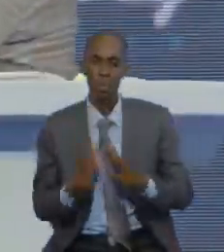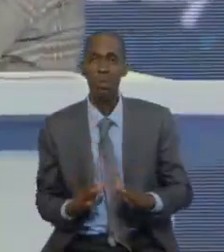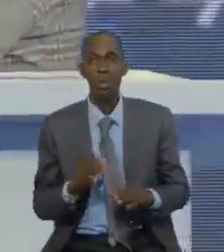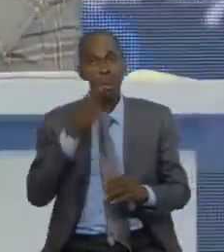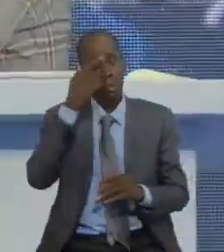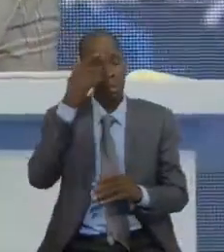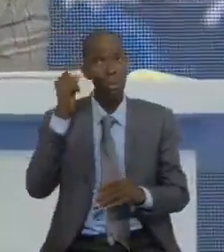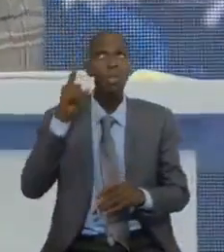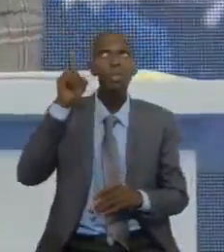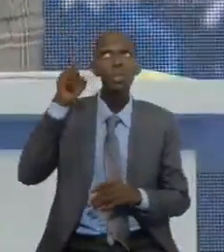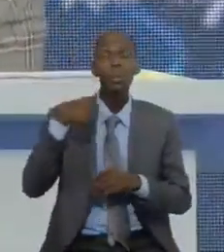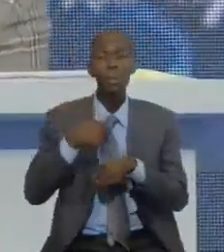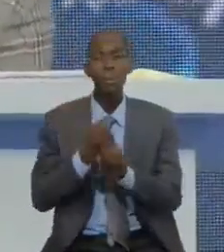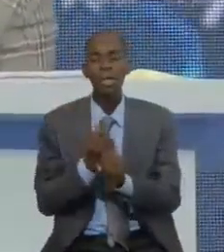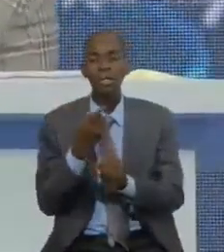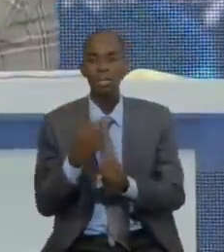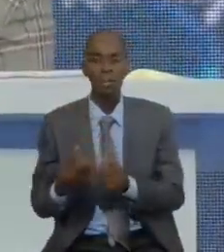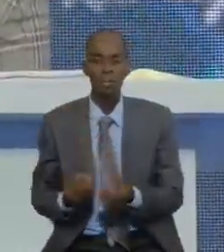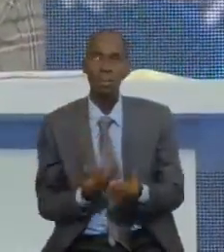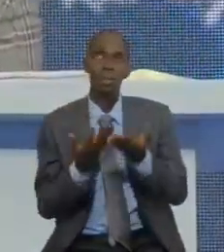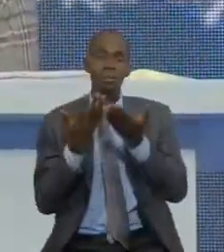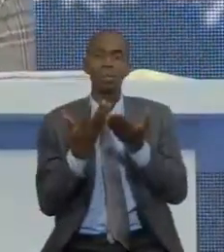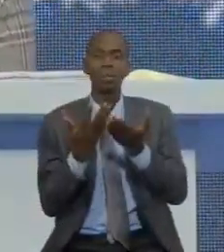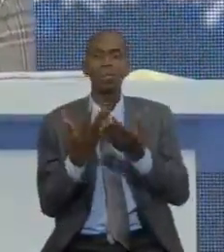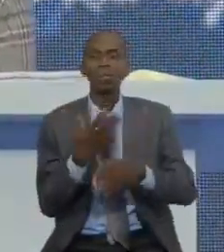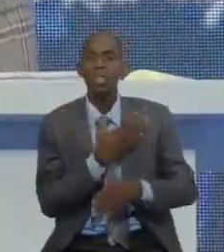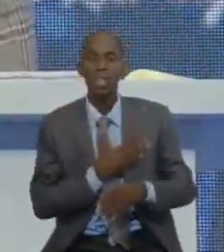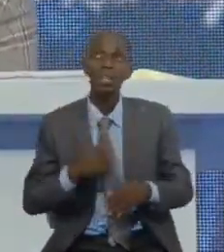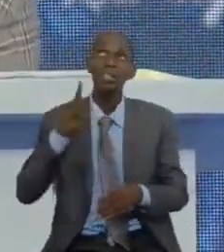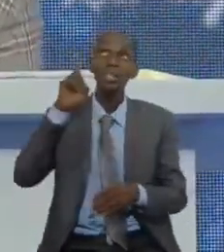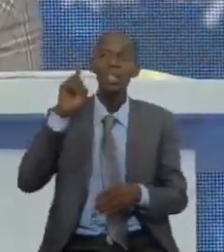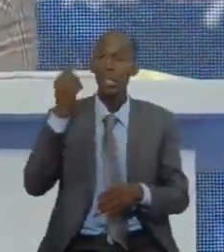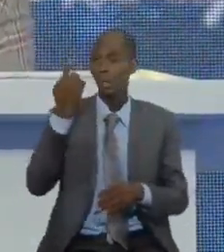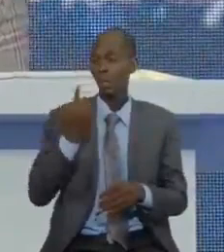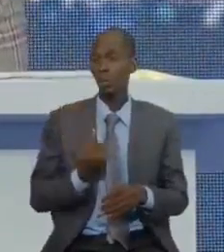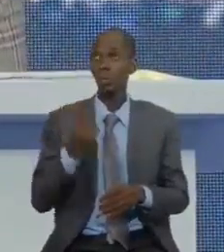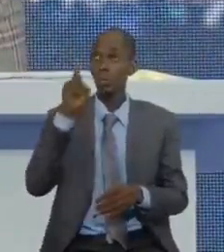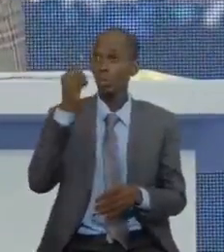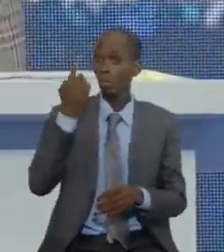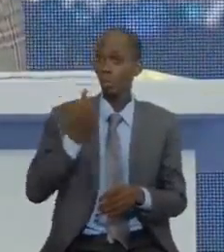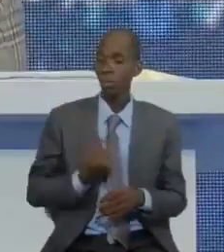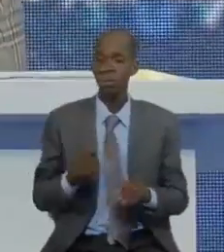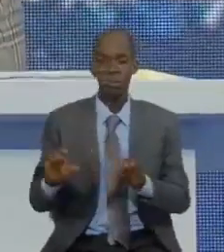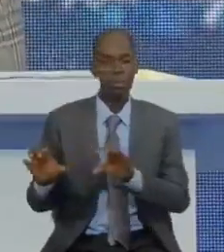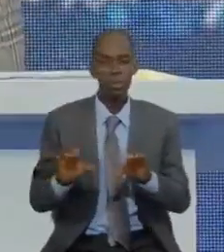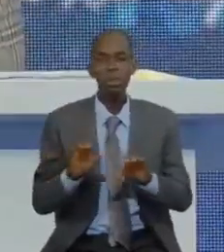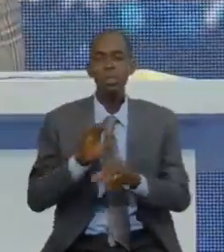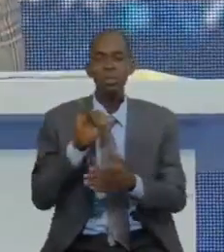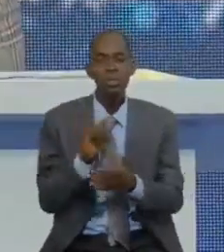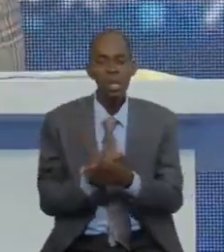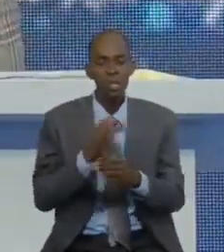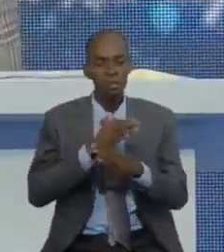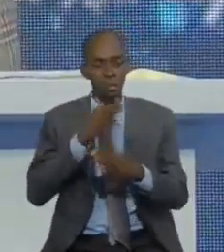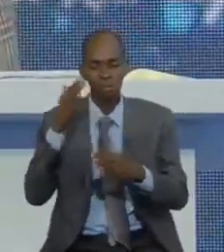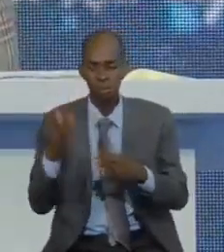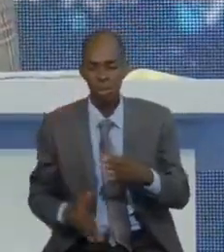paix. He made the sacrifice. Parce qu'il a fait le sacrifice. And he alone did that ultimate,